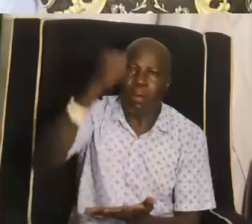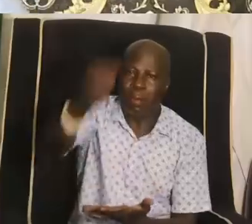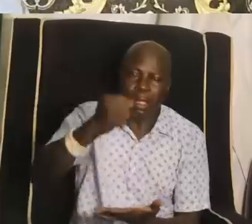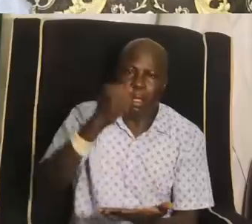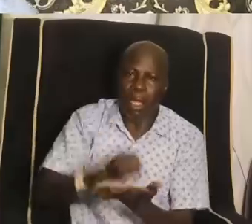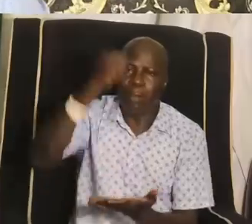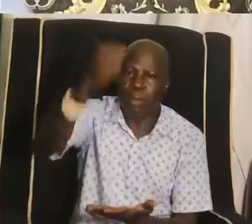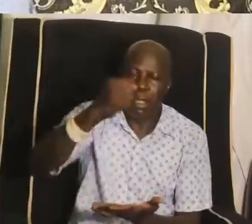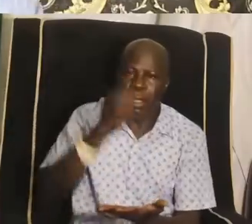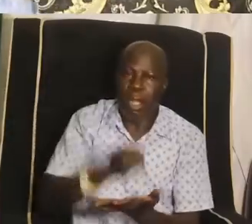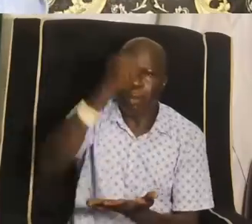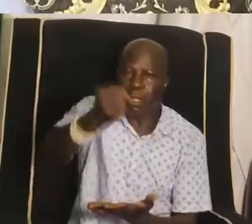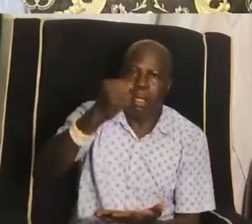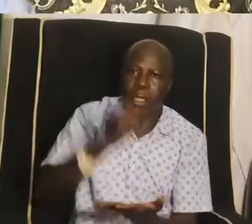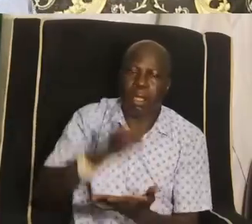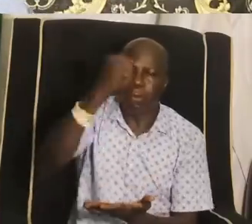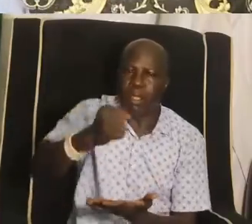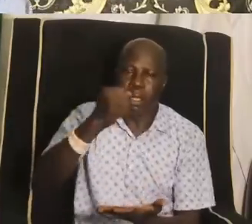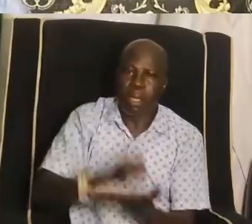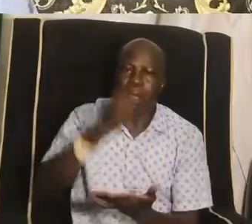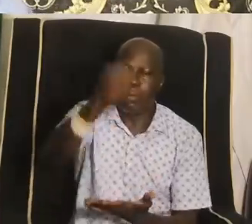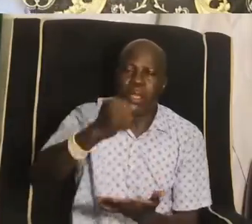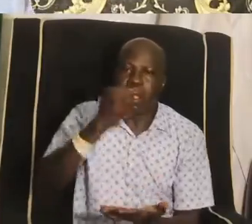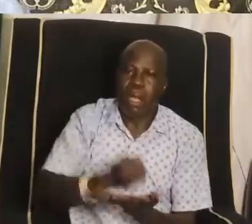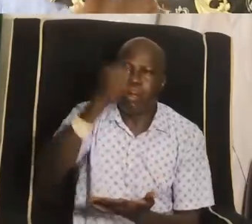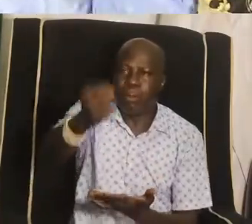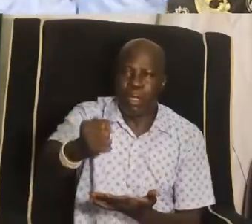amen, amen, amen, amen, amen.